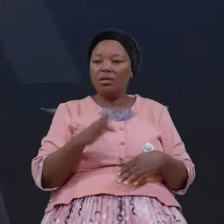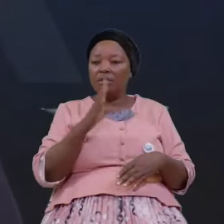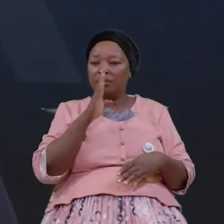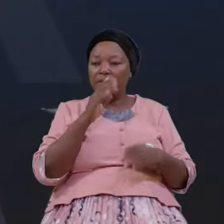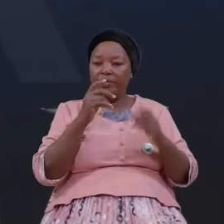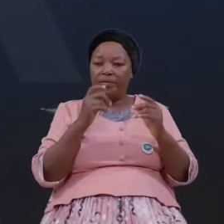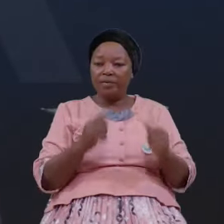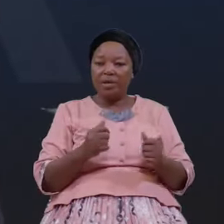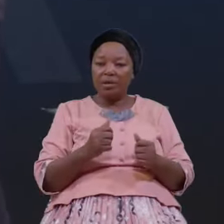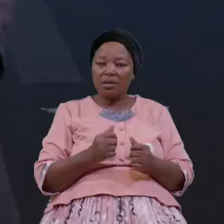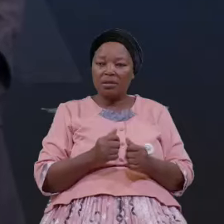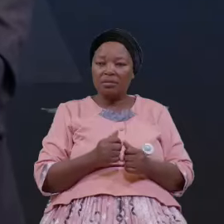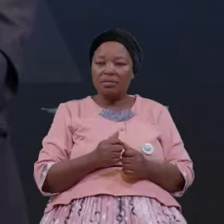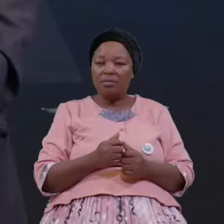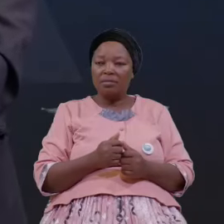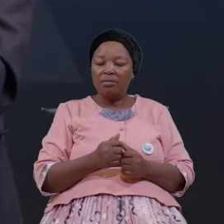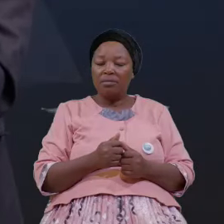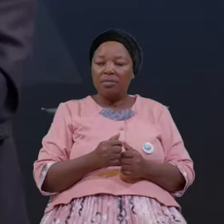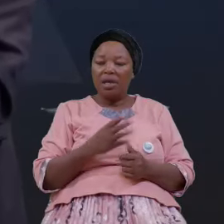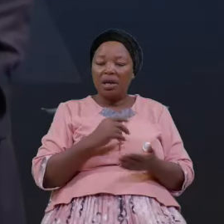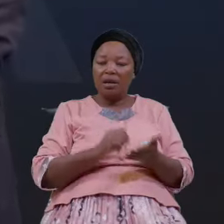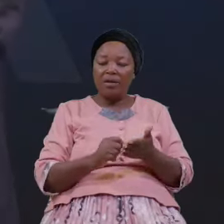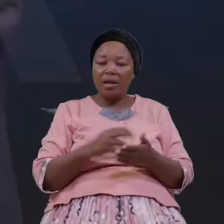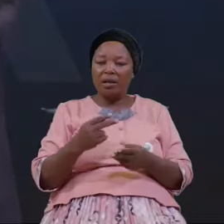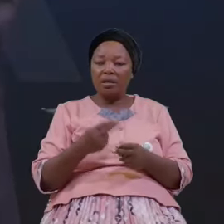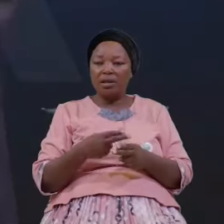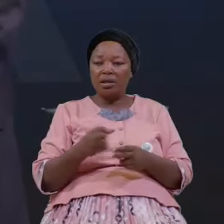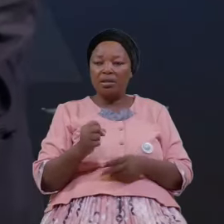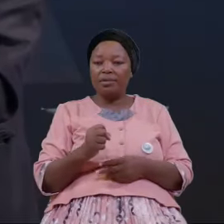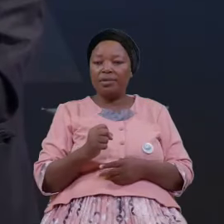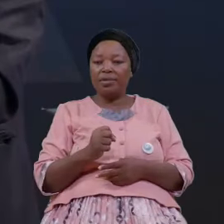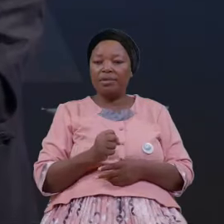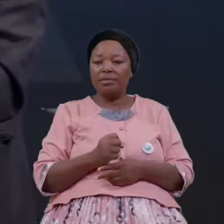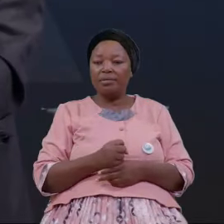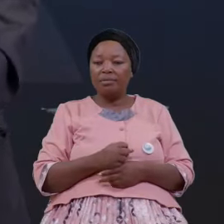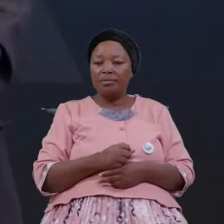write the names as much as we can because of the short time.